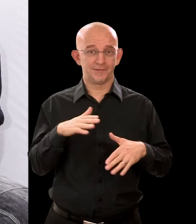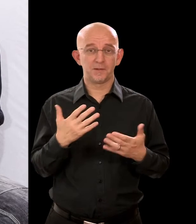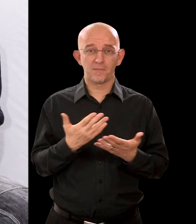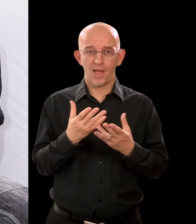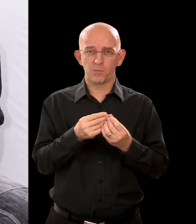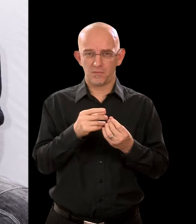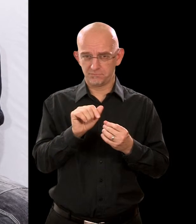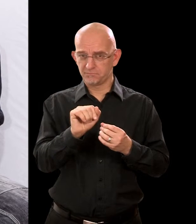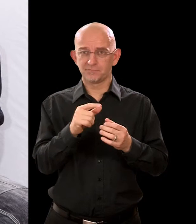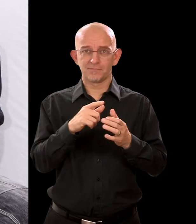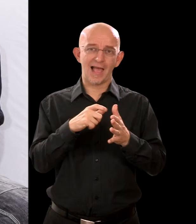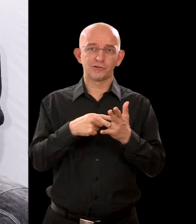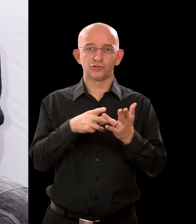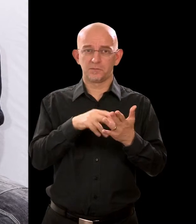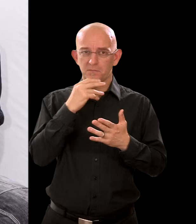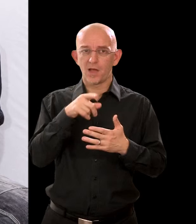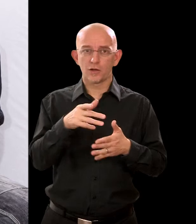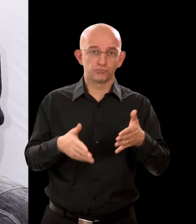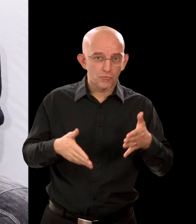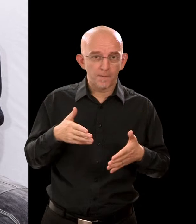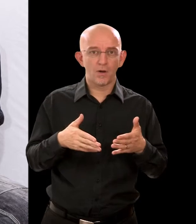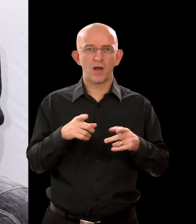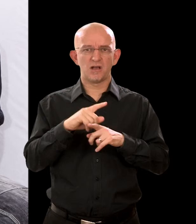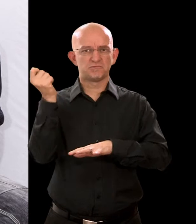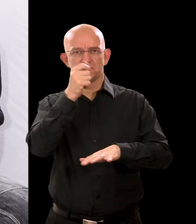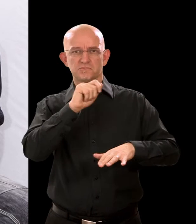I did play with like your Action Men and robots and